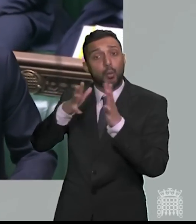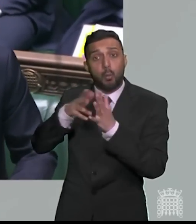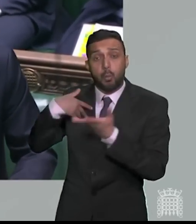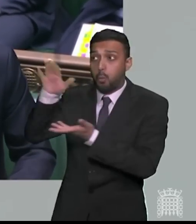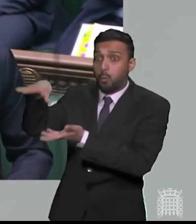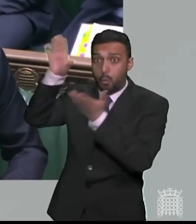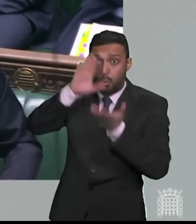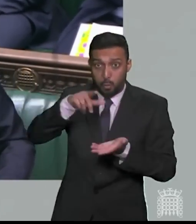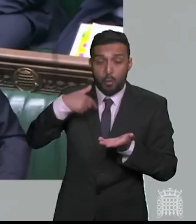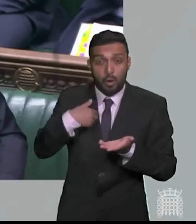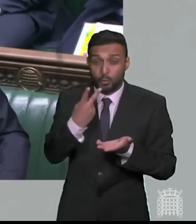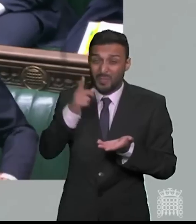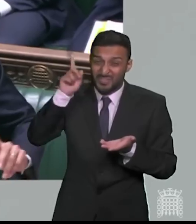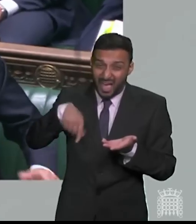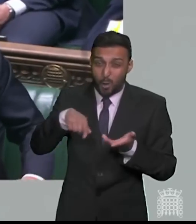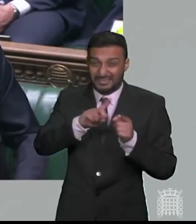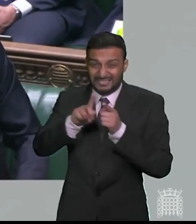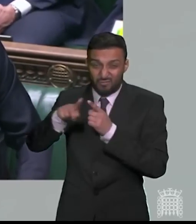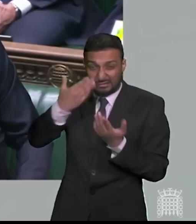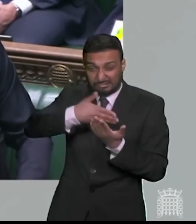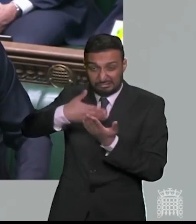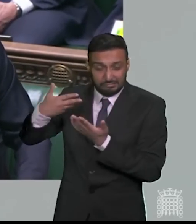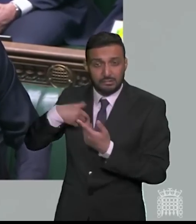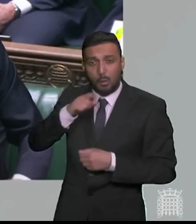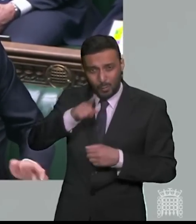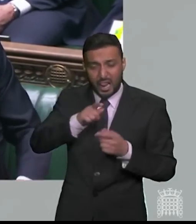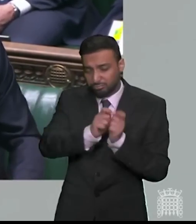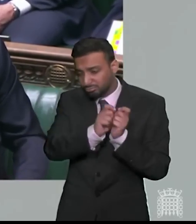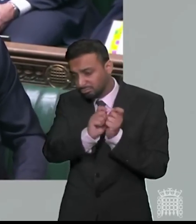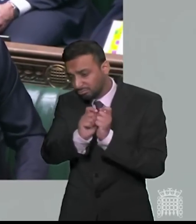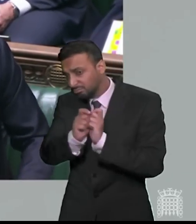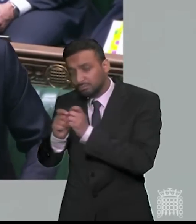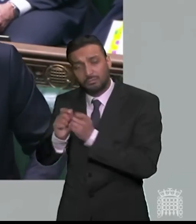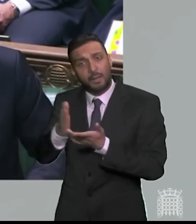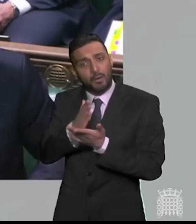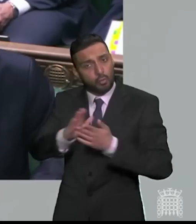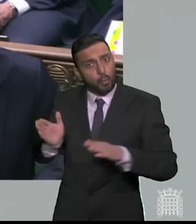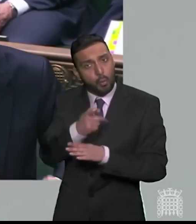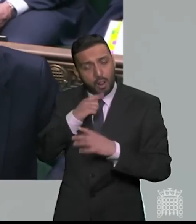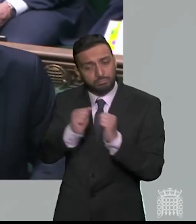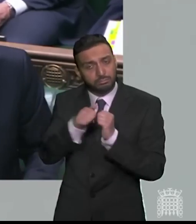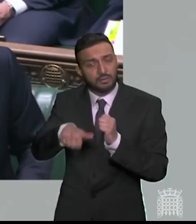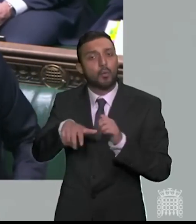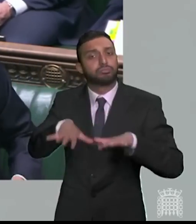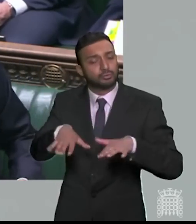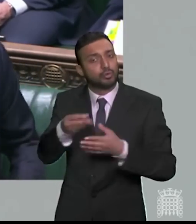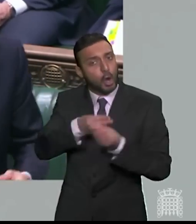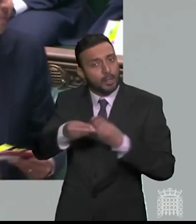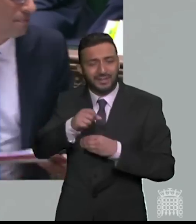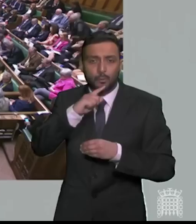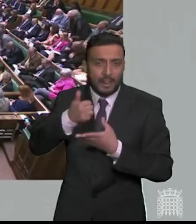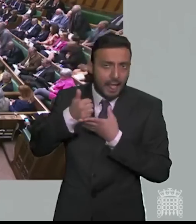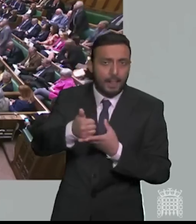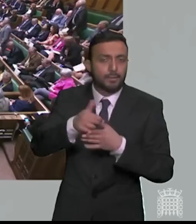book reflects the type of rules and regulations that are right for the British economy and will deliver growth and cut costs for consumers, and that's what our reforms